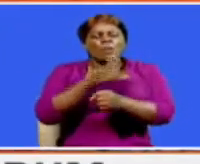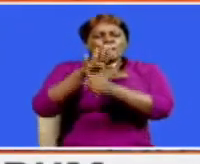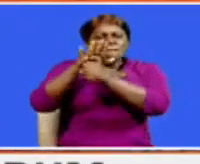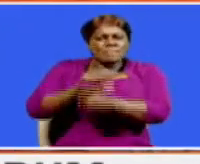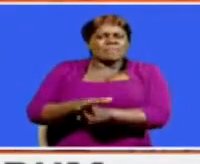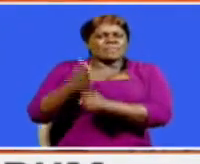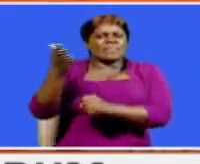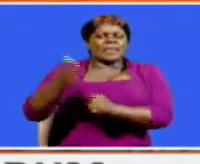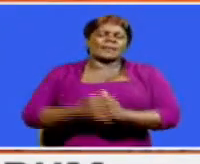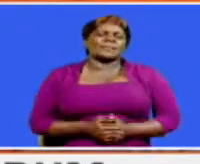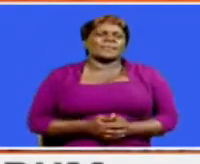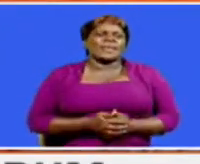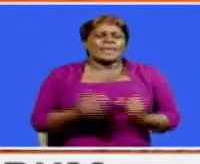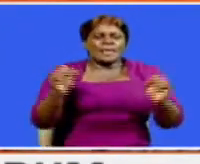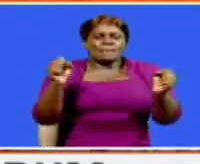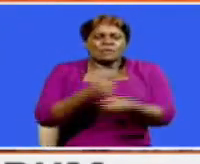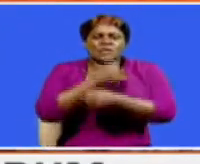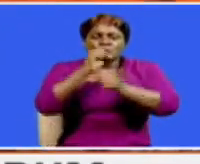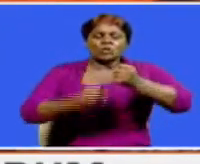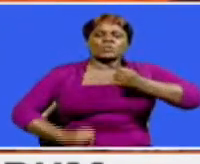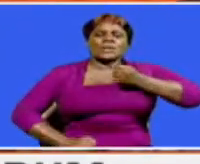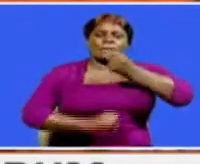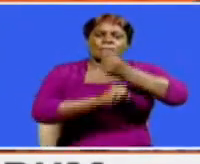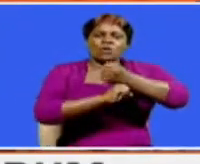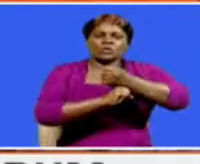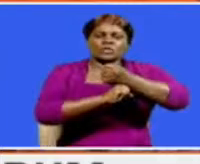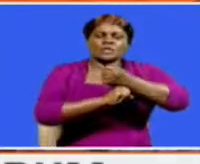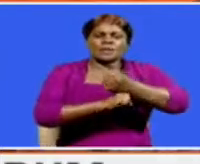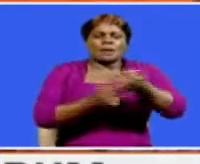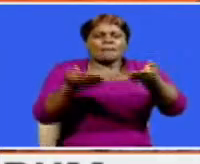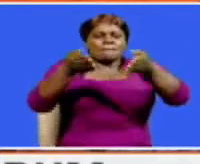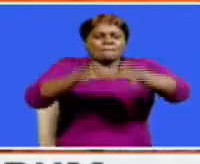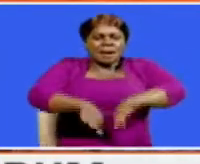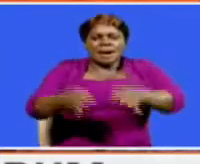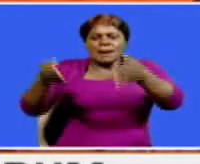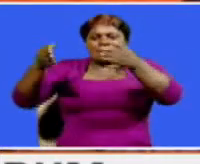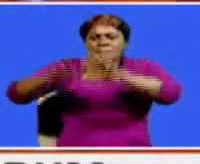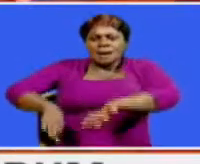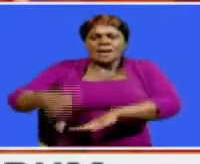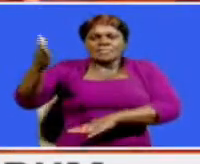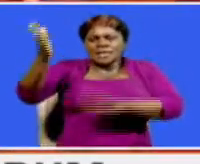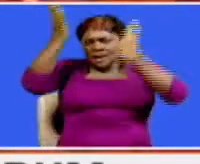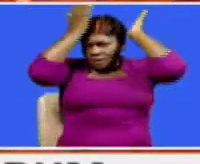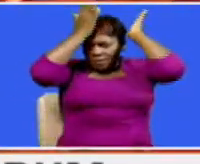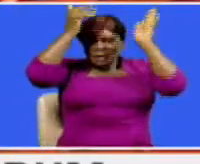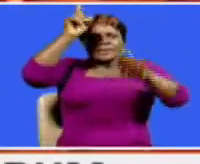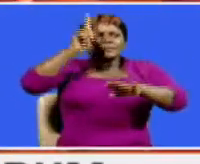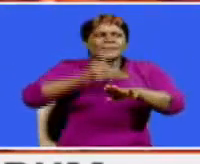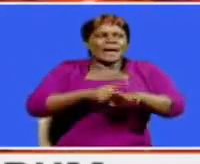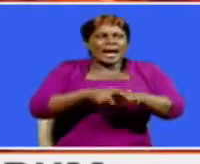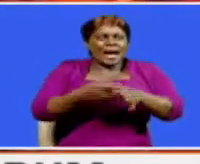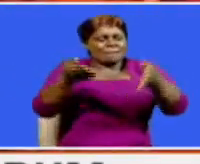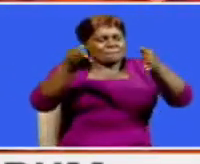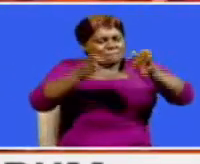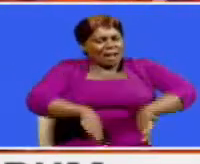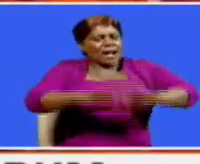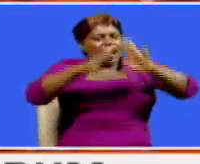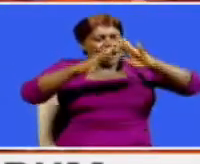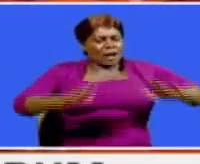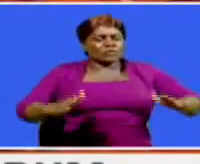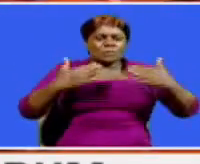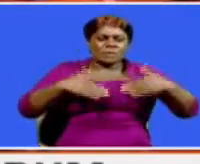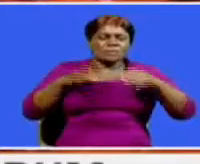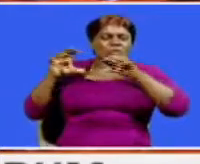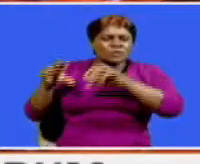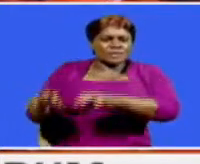kule. We cannot support ile demolition ambayo inaendelea kule. Wakati unabomolea watu manyumba, watu